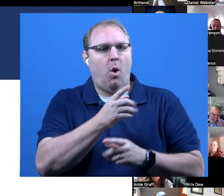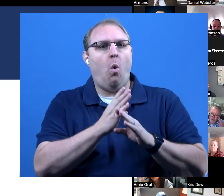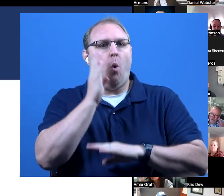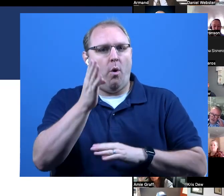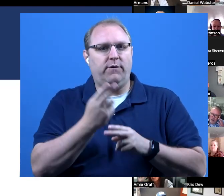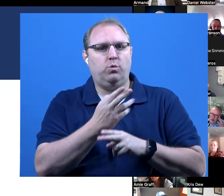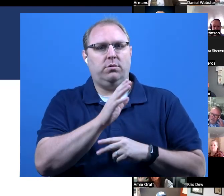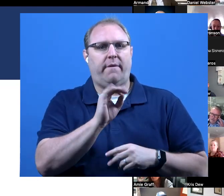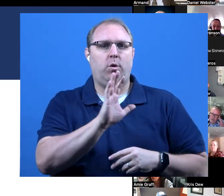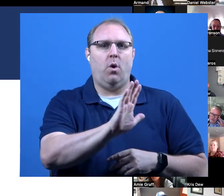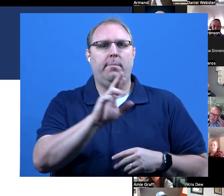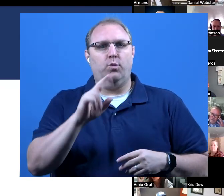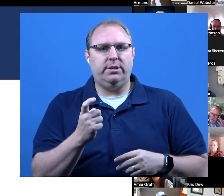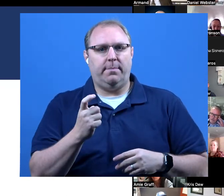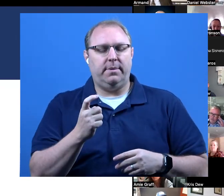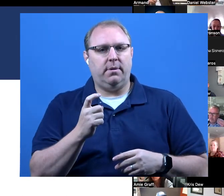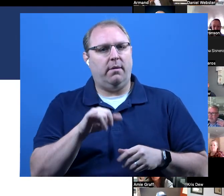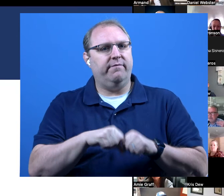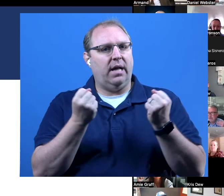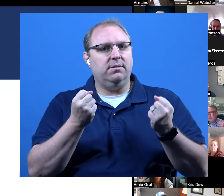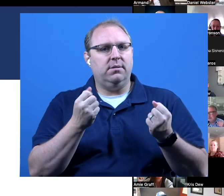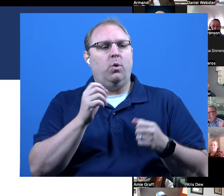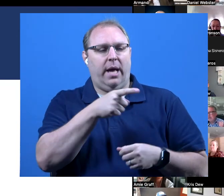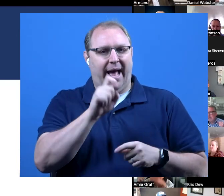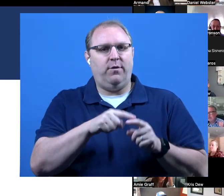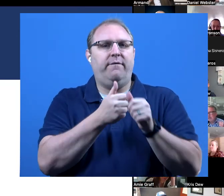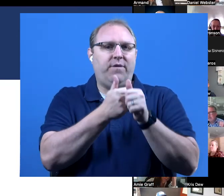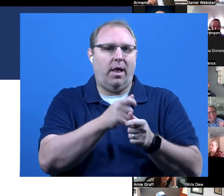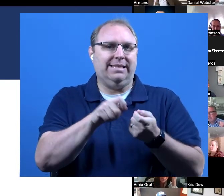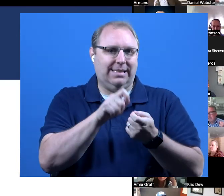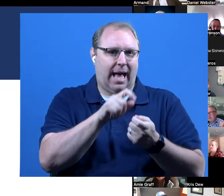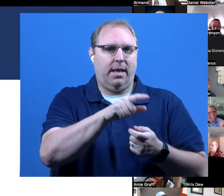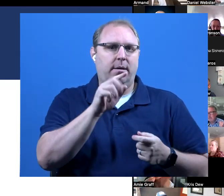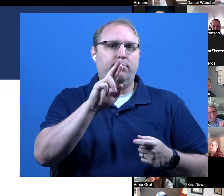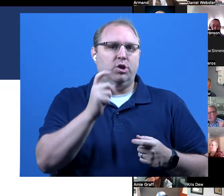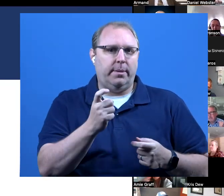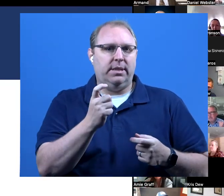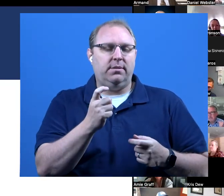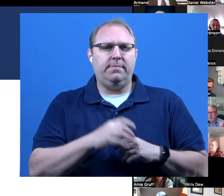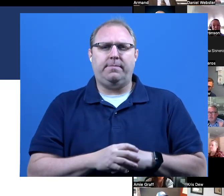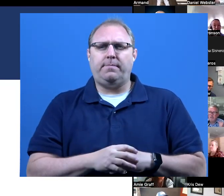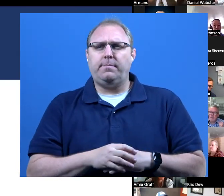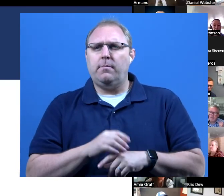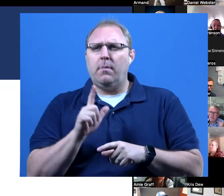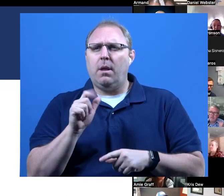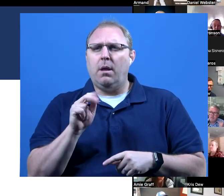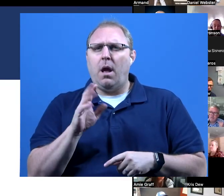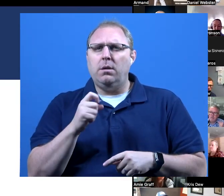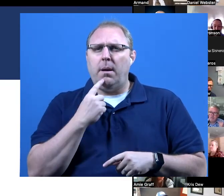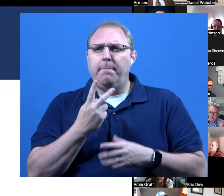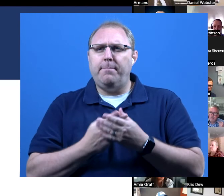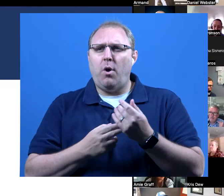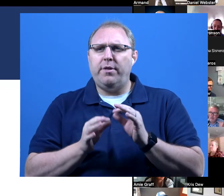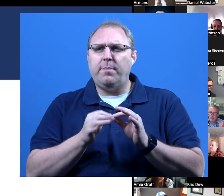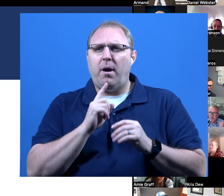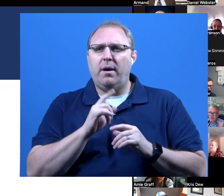So Clay, Yeah, Clay's interpreting. All right. pretty good. So now let's talk about